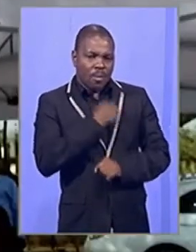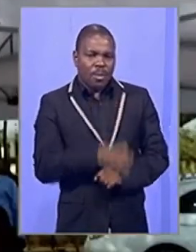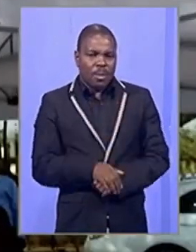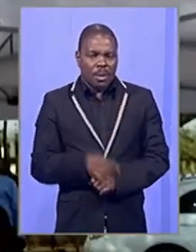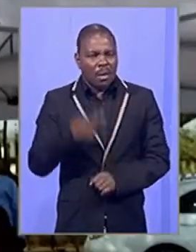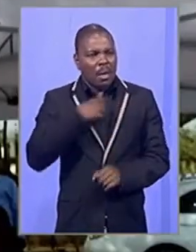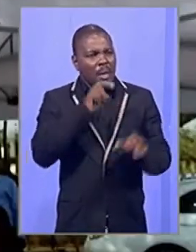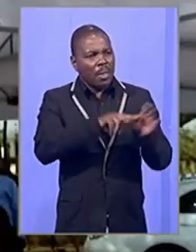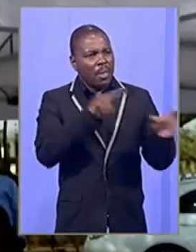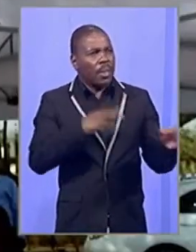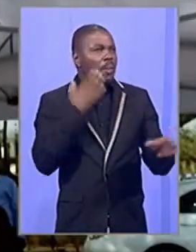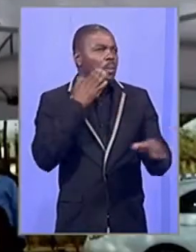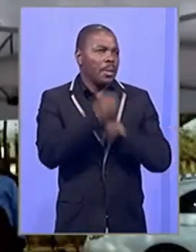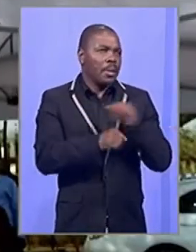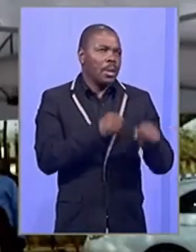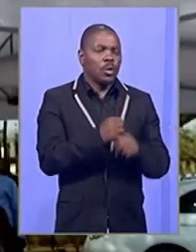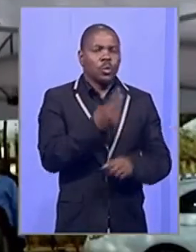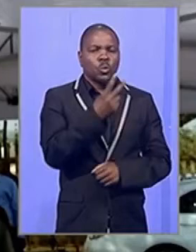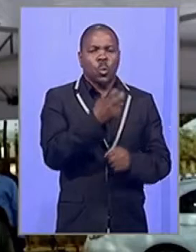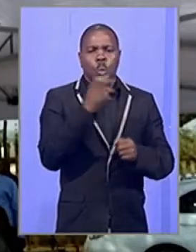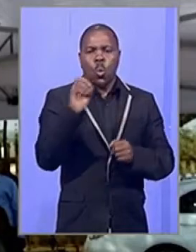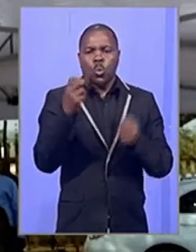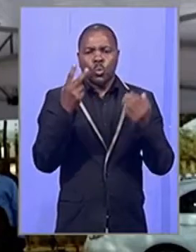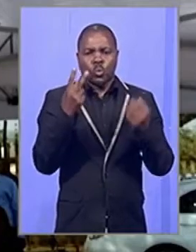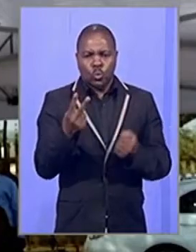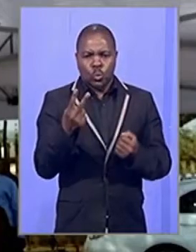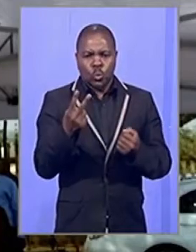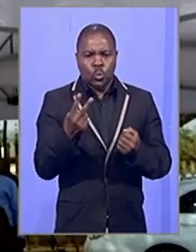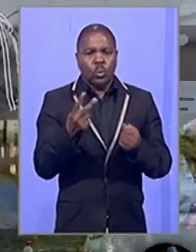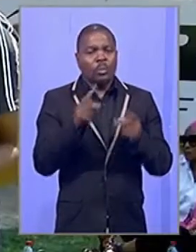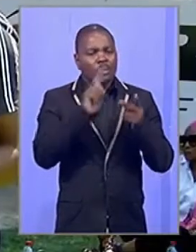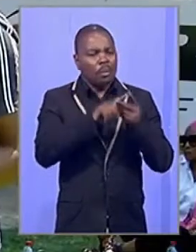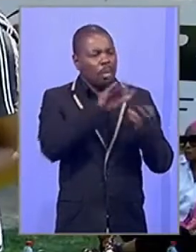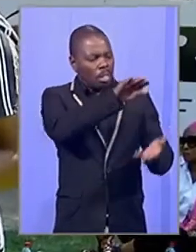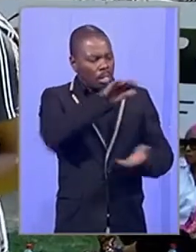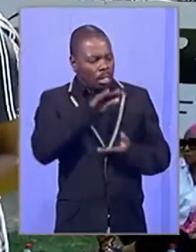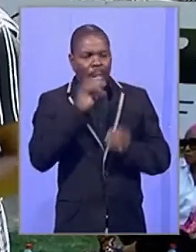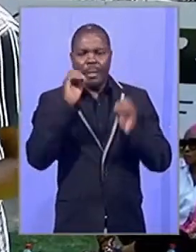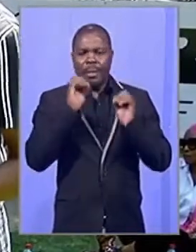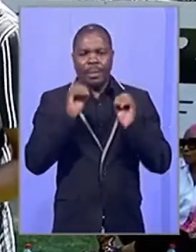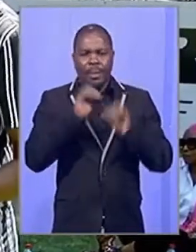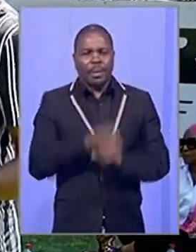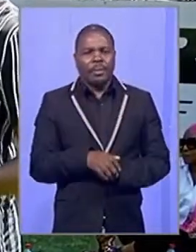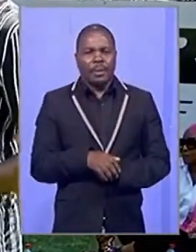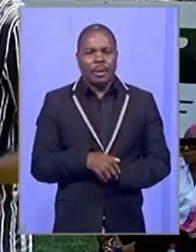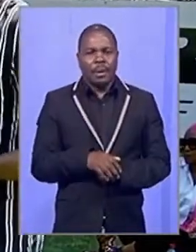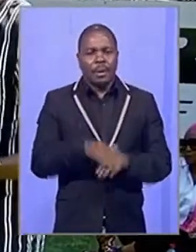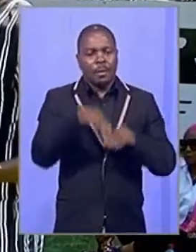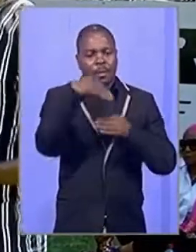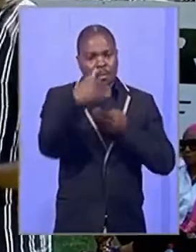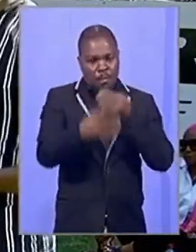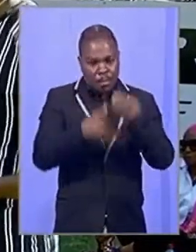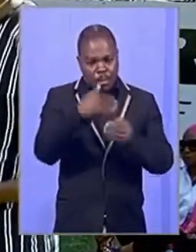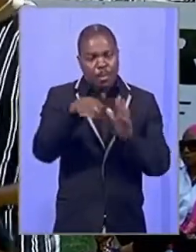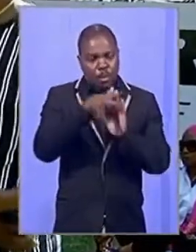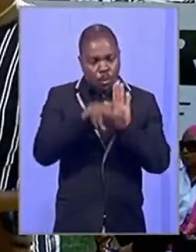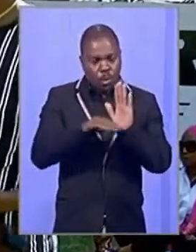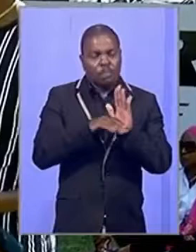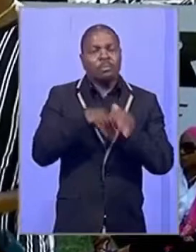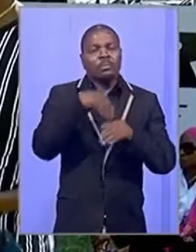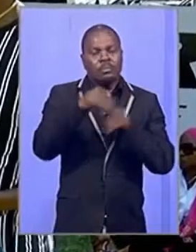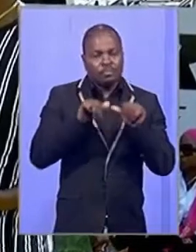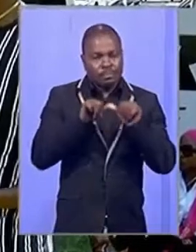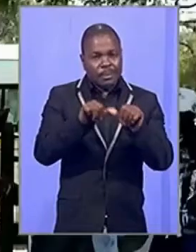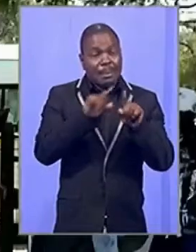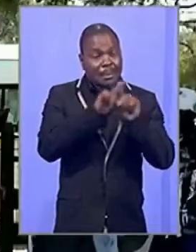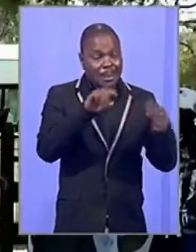le 2002 mme ka se ka fiwa ditshwanelo tsane. Le mororo lenaane leno le setse le tsweletse tlhaelo ya matlole